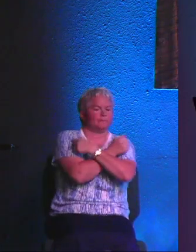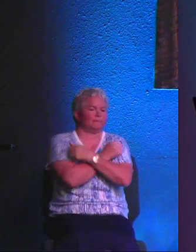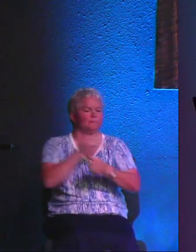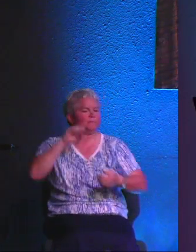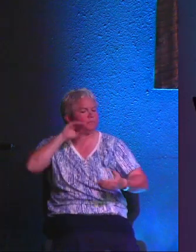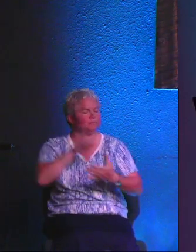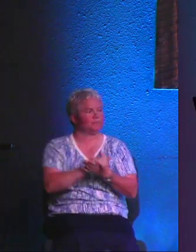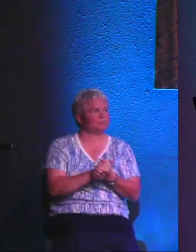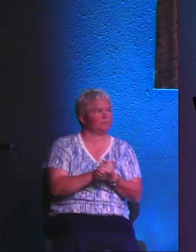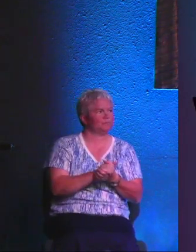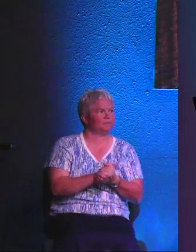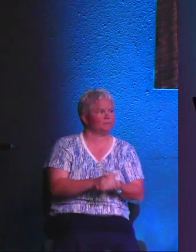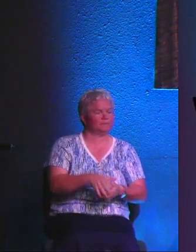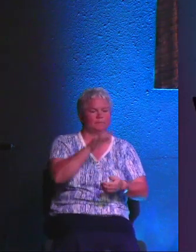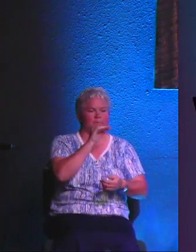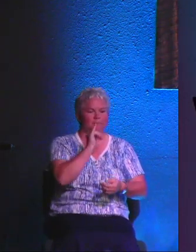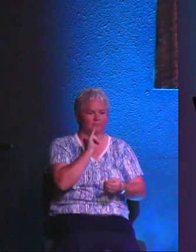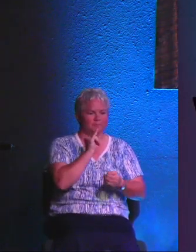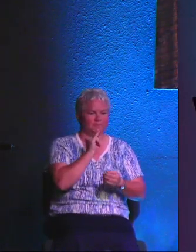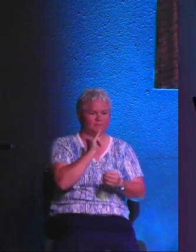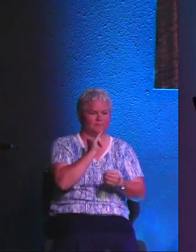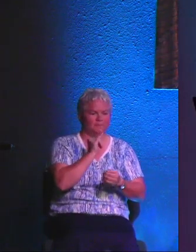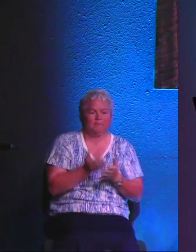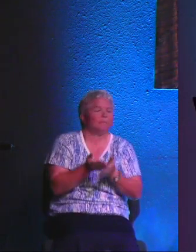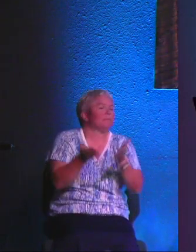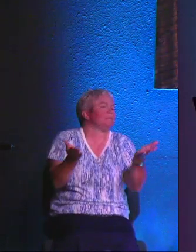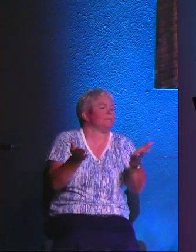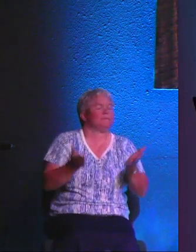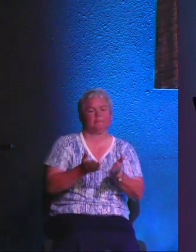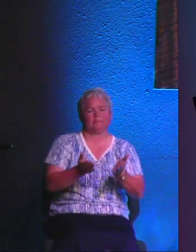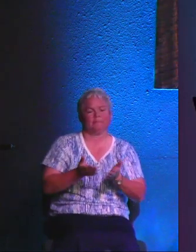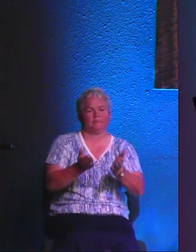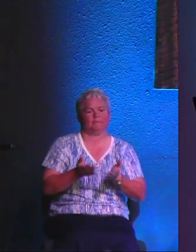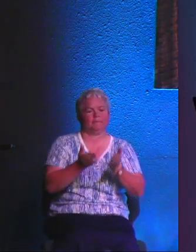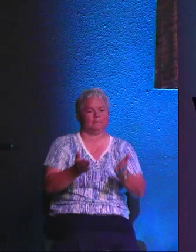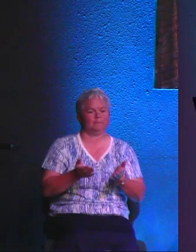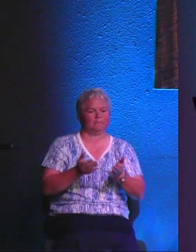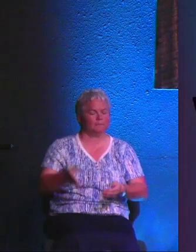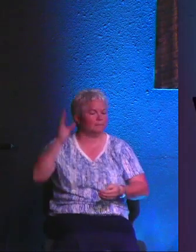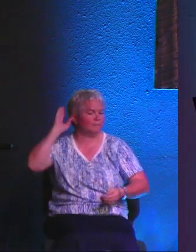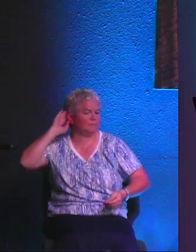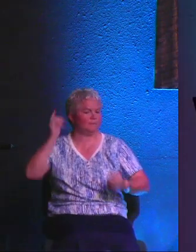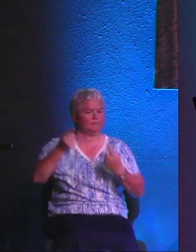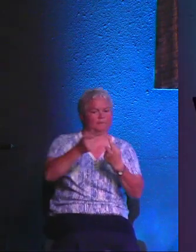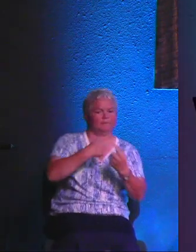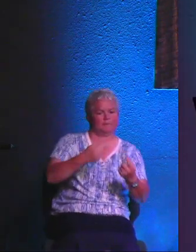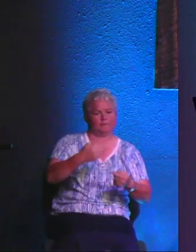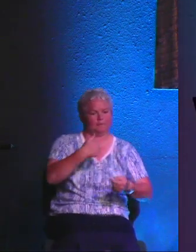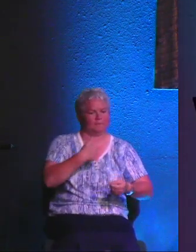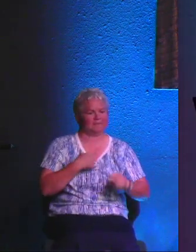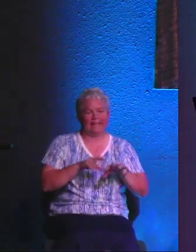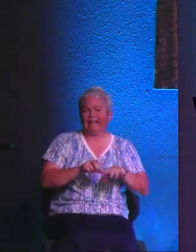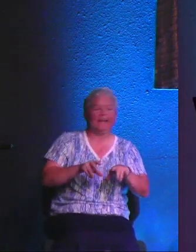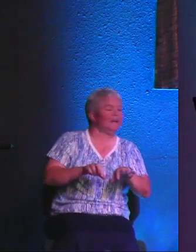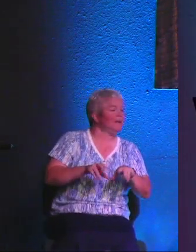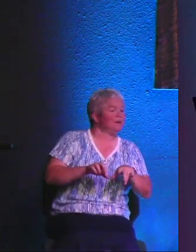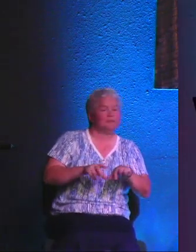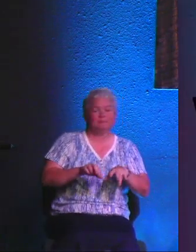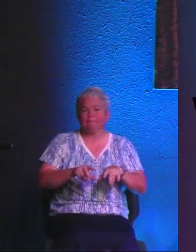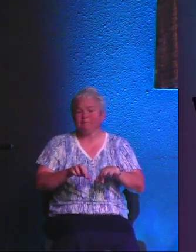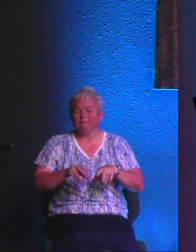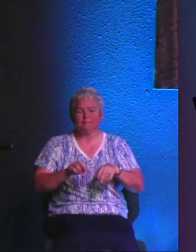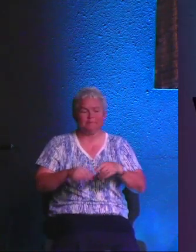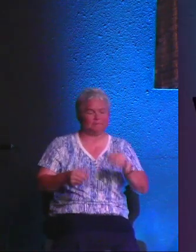loving wife. Subject, I've arrived. I know you're surprised to hear from me. They have computers here now, and you're allowed to